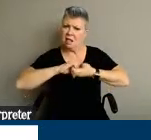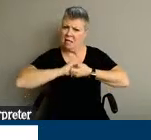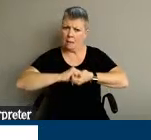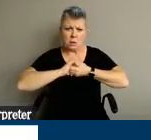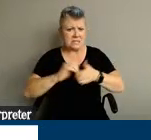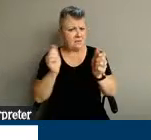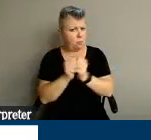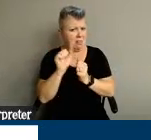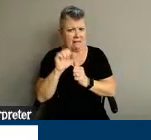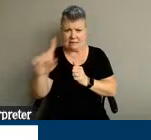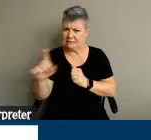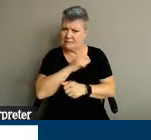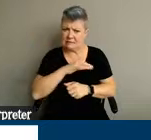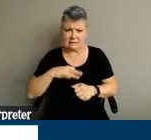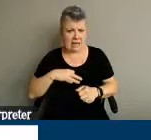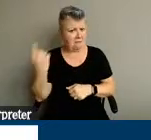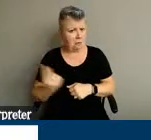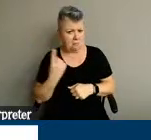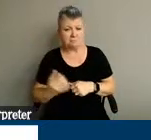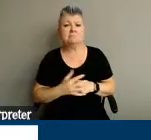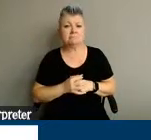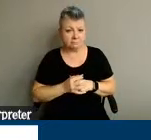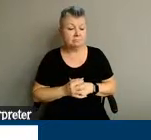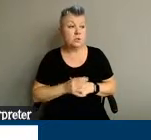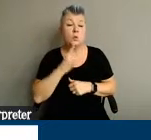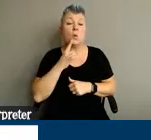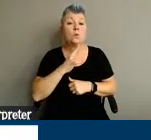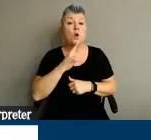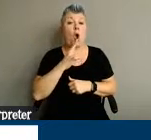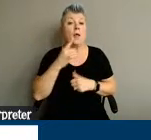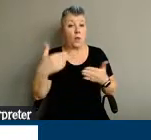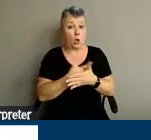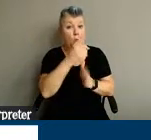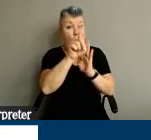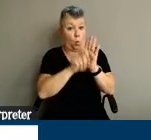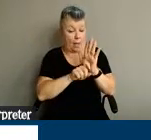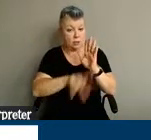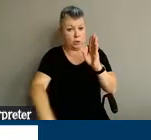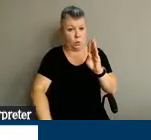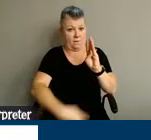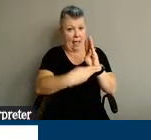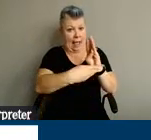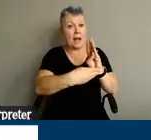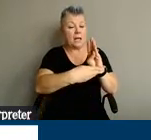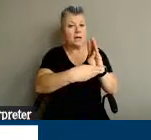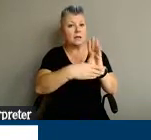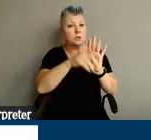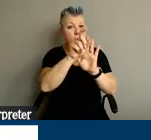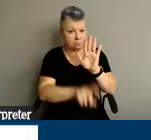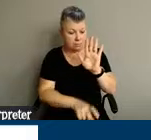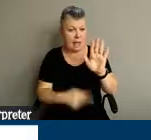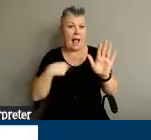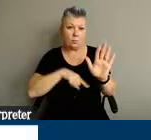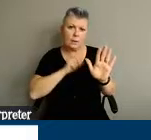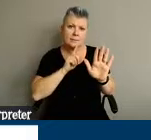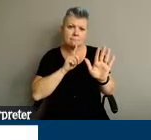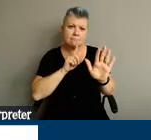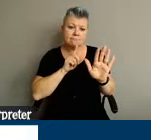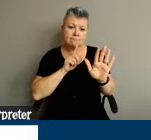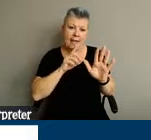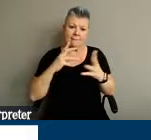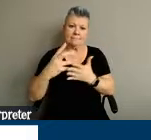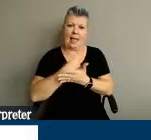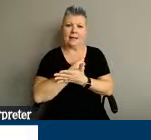SSD administration. So those are the questions that we will now be able to capture some level of insight for each of